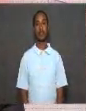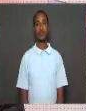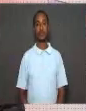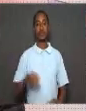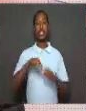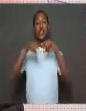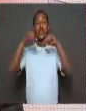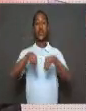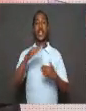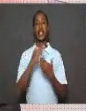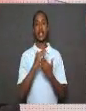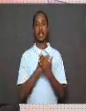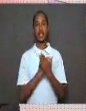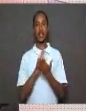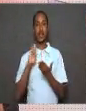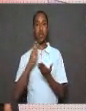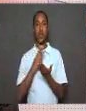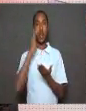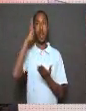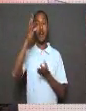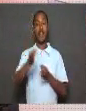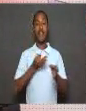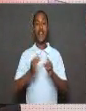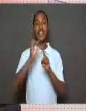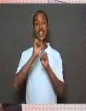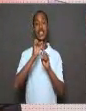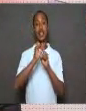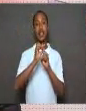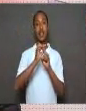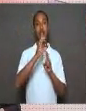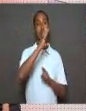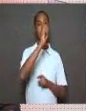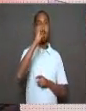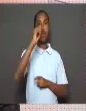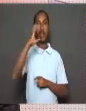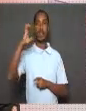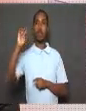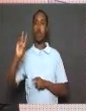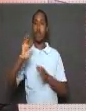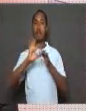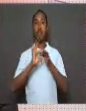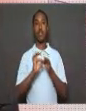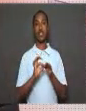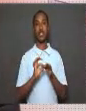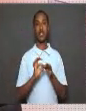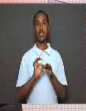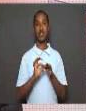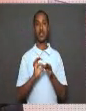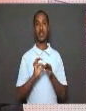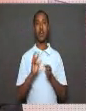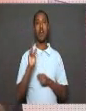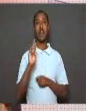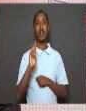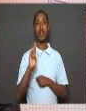In today's lesson, we will define the term coordinate covalent bond